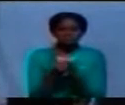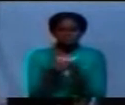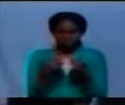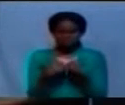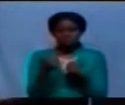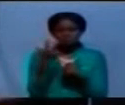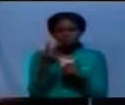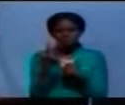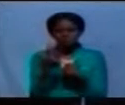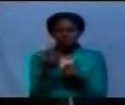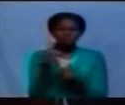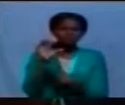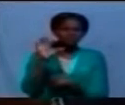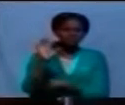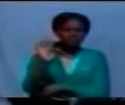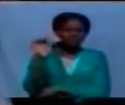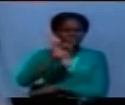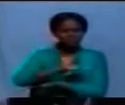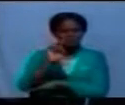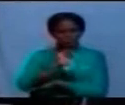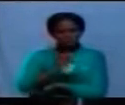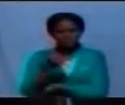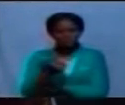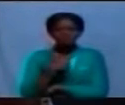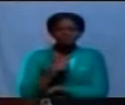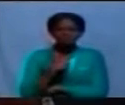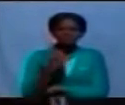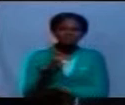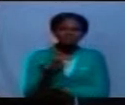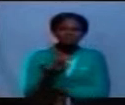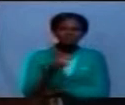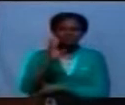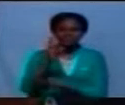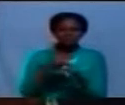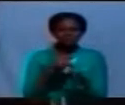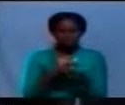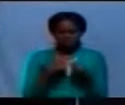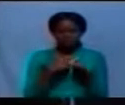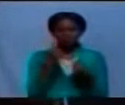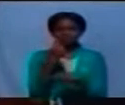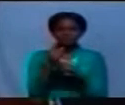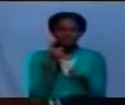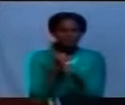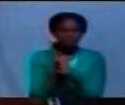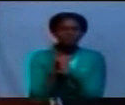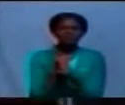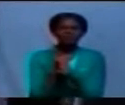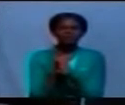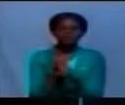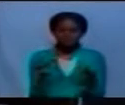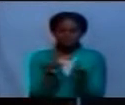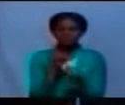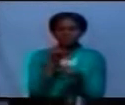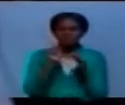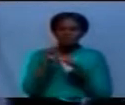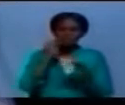the 90-day period fixed deposit rates, you have the 180, which is 6 months, and you have the 1 year, 10-year. And you can